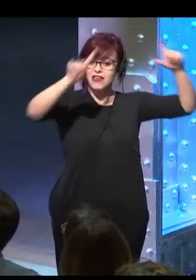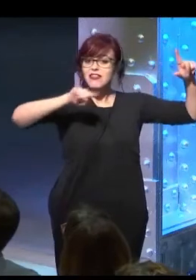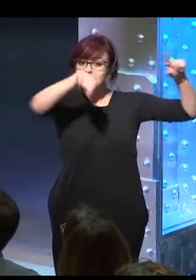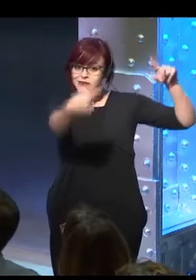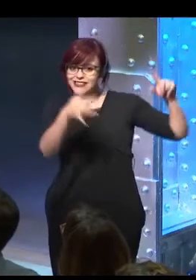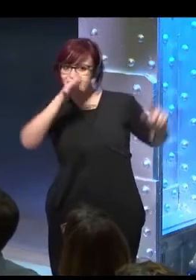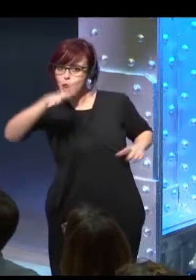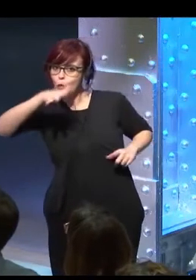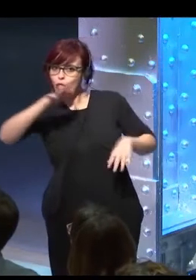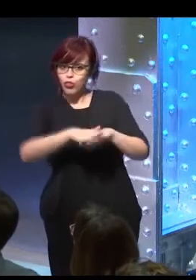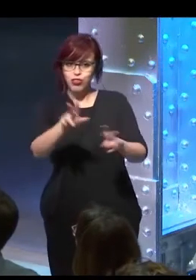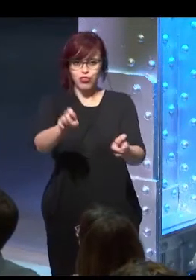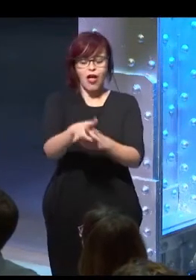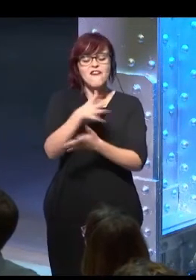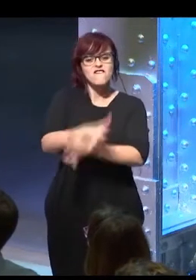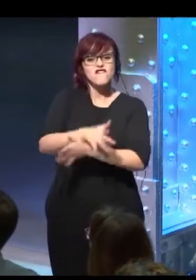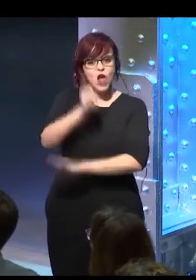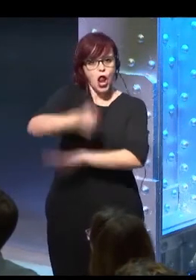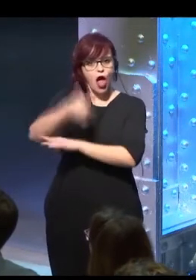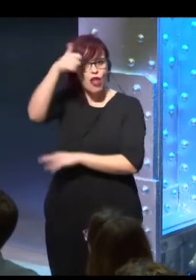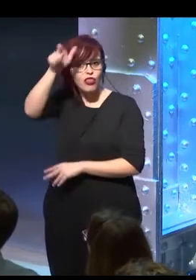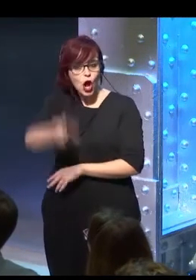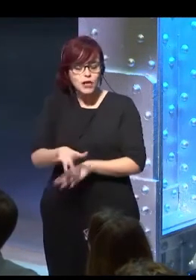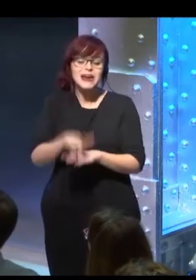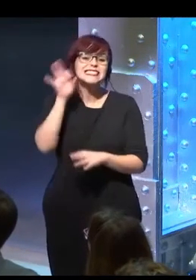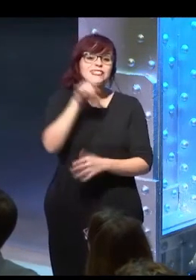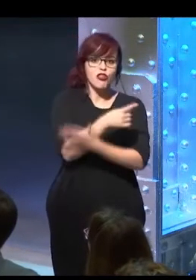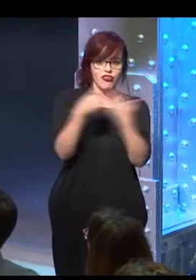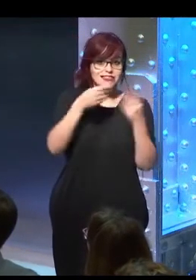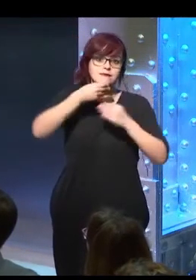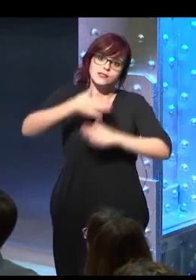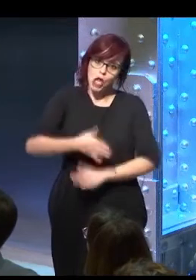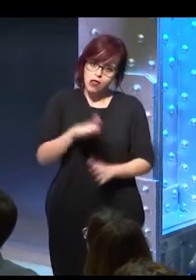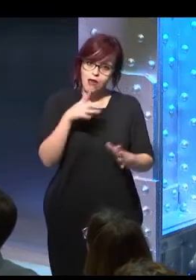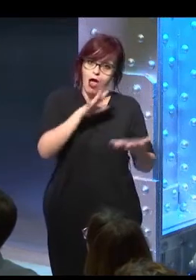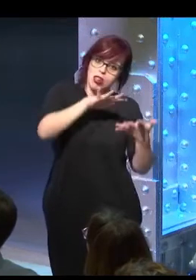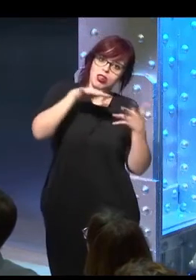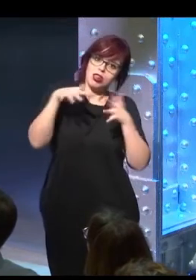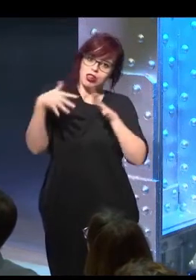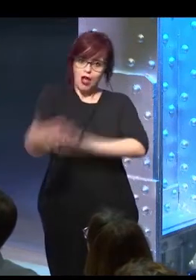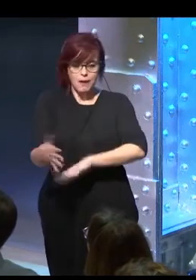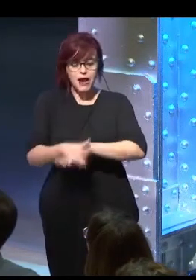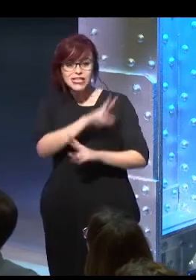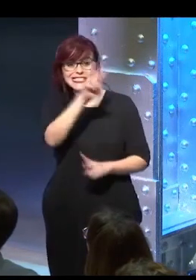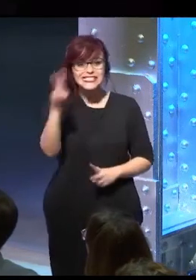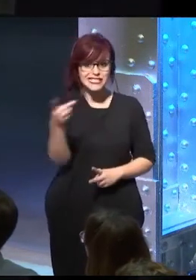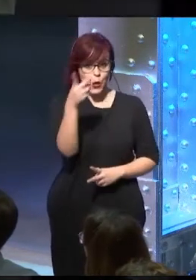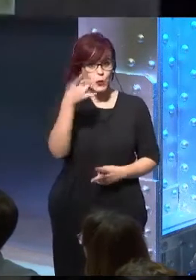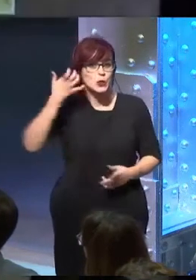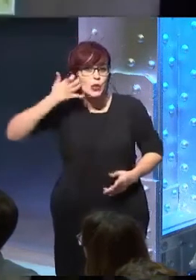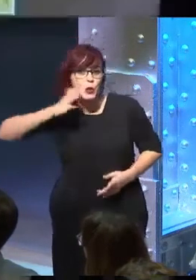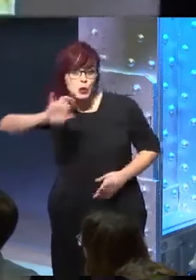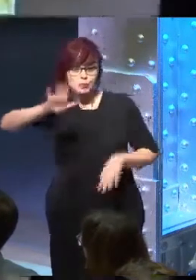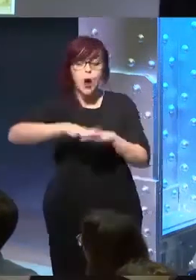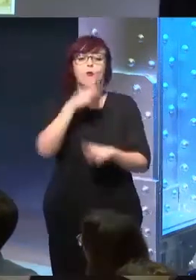a 16th century version of the story. The second exception to women's silence is perhaps a